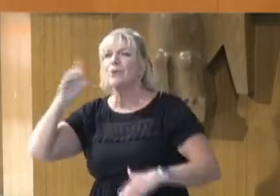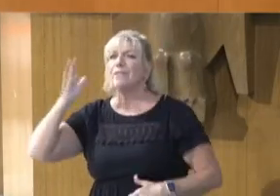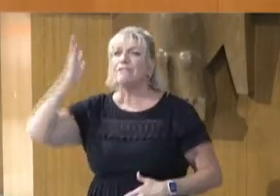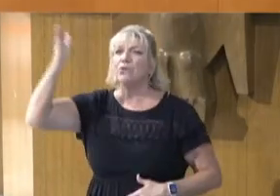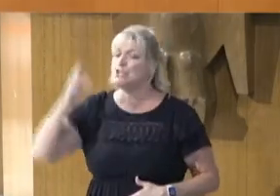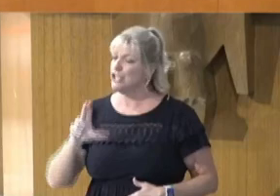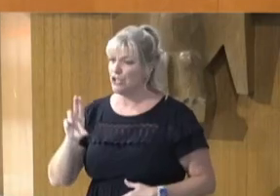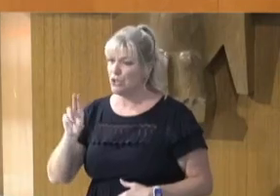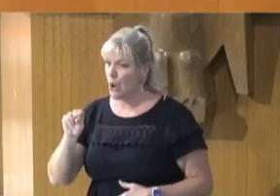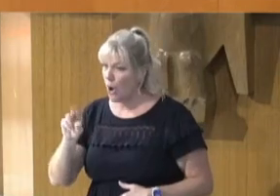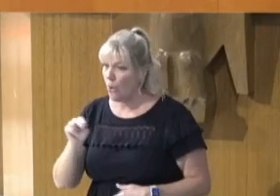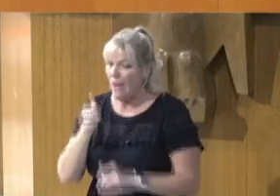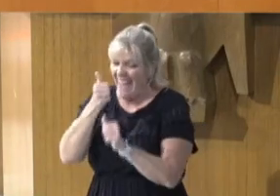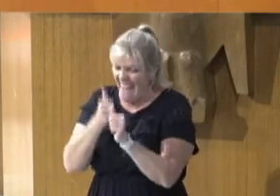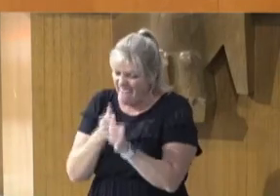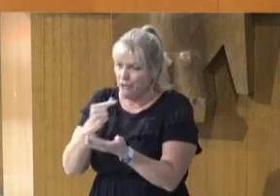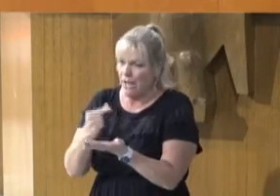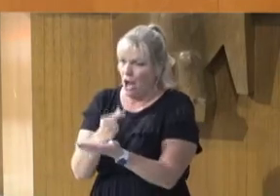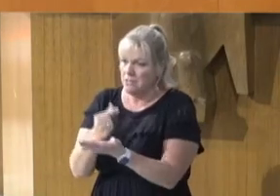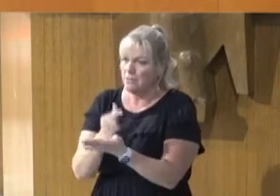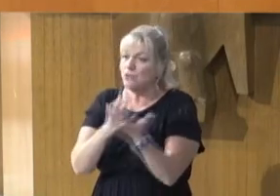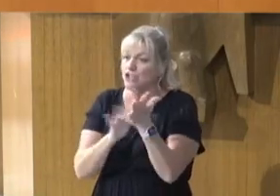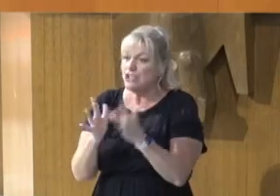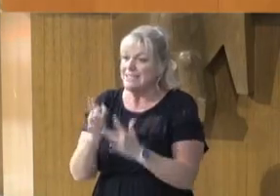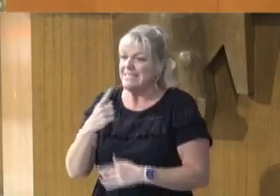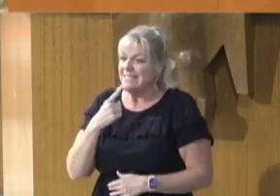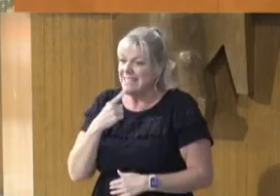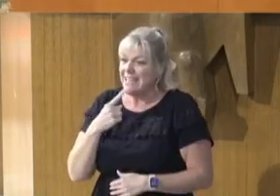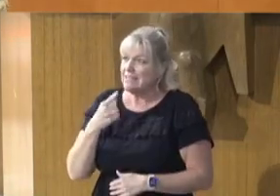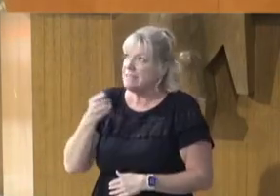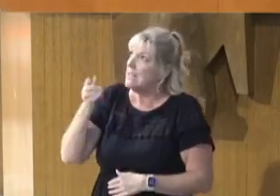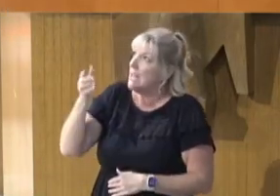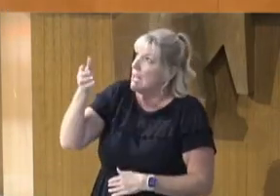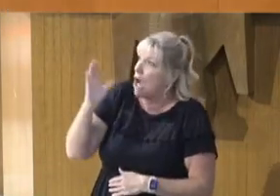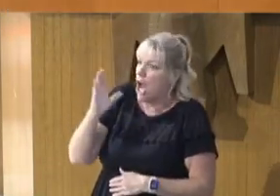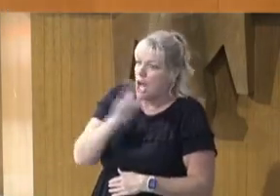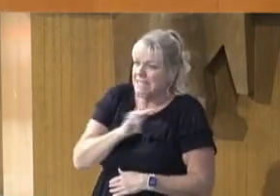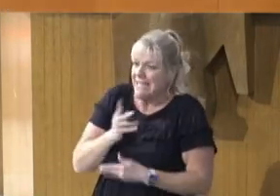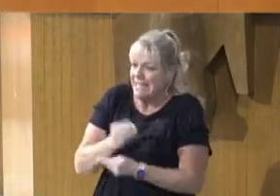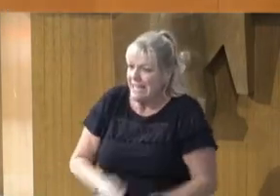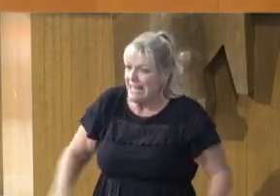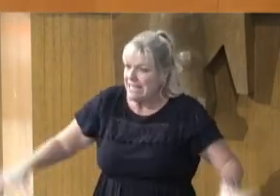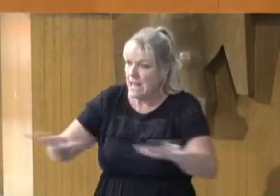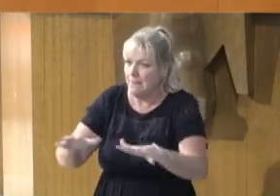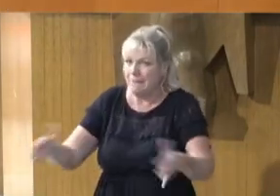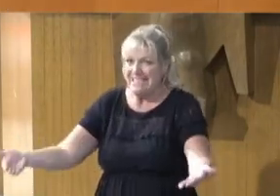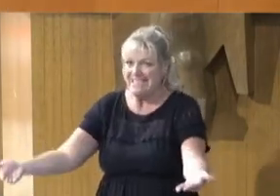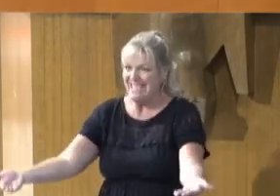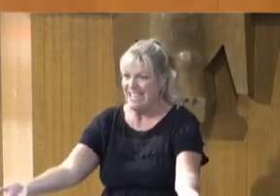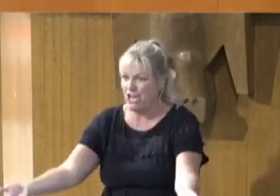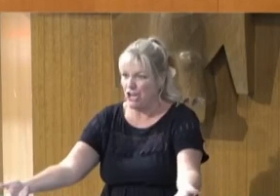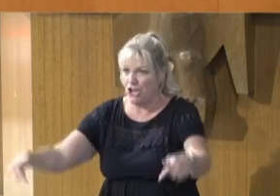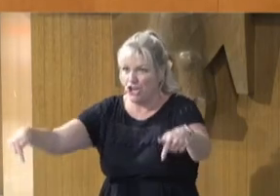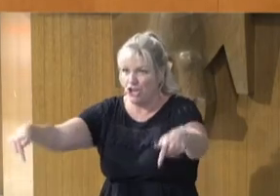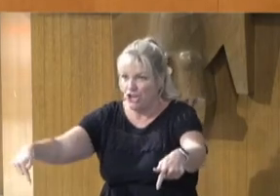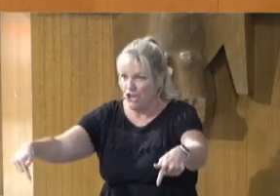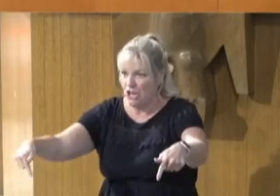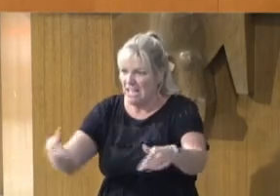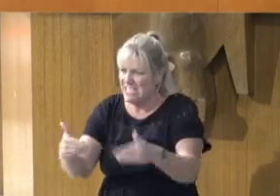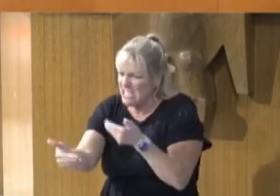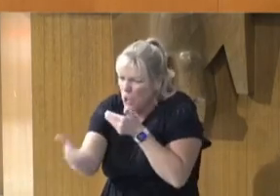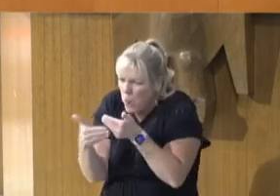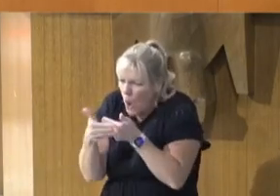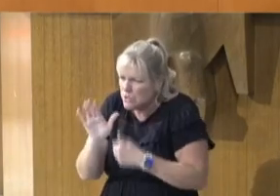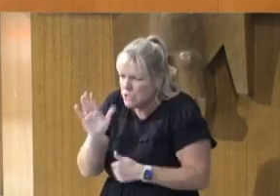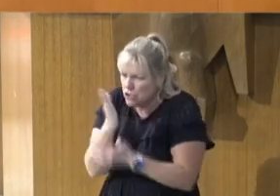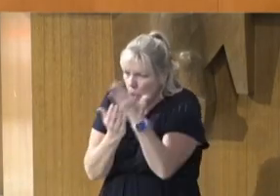in all four Gospels, it is here. It is at hand, meaning it is as close as your hand. It